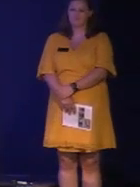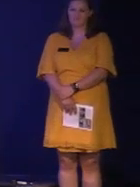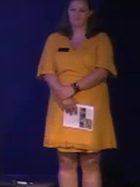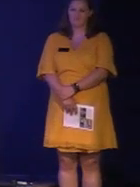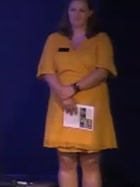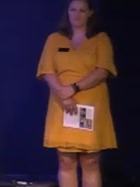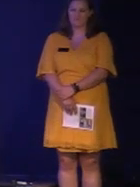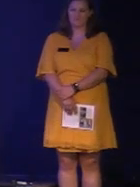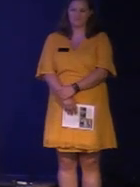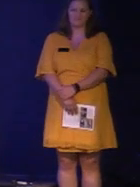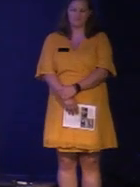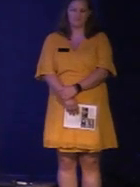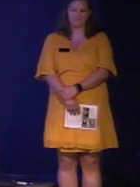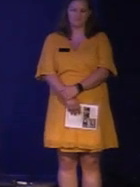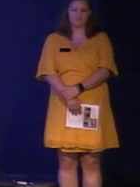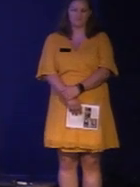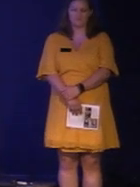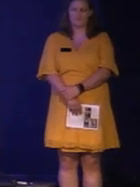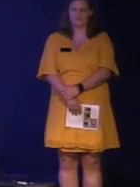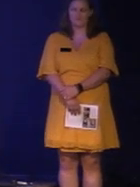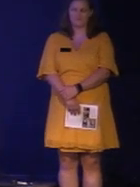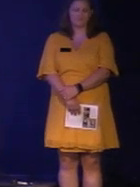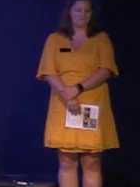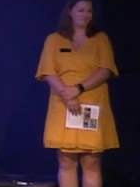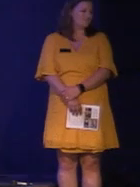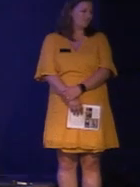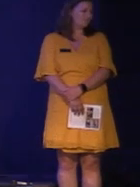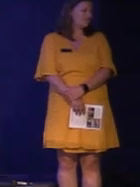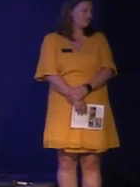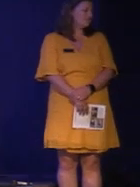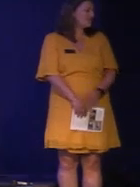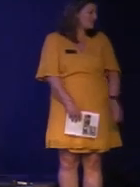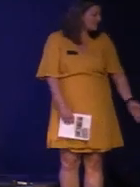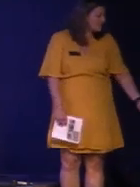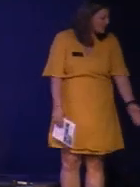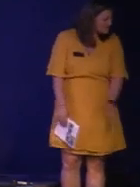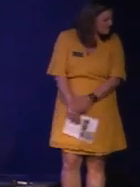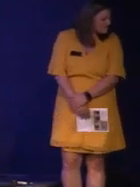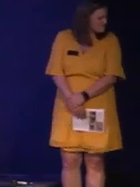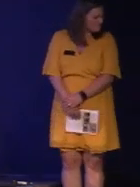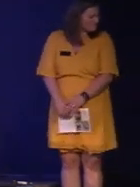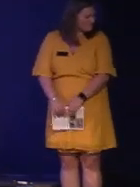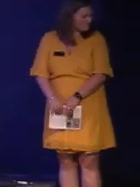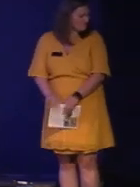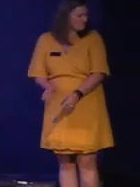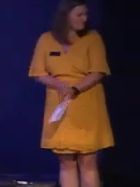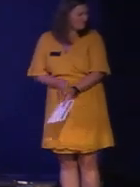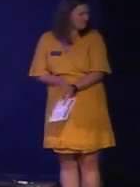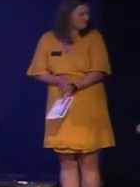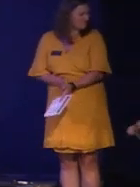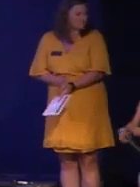have finished and Crossroads Correctional Facility's 98th dog.